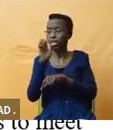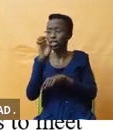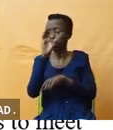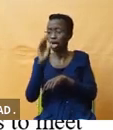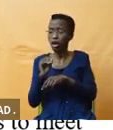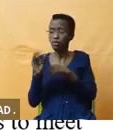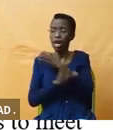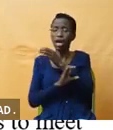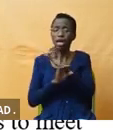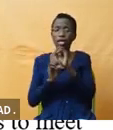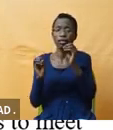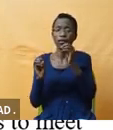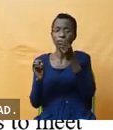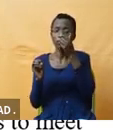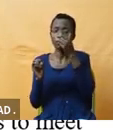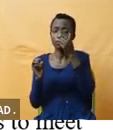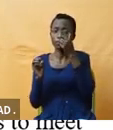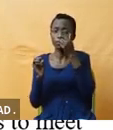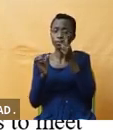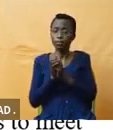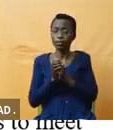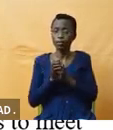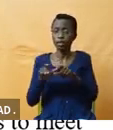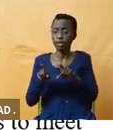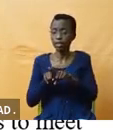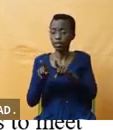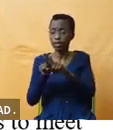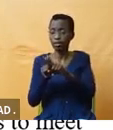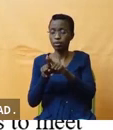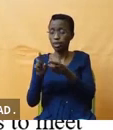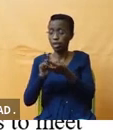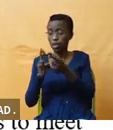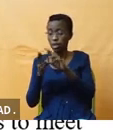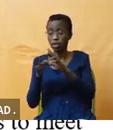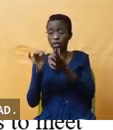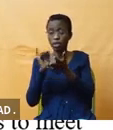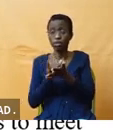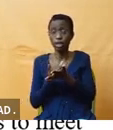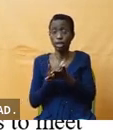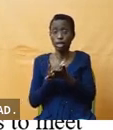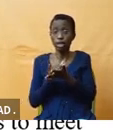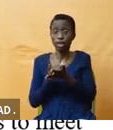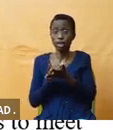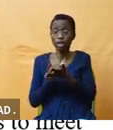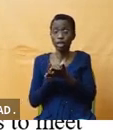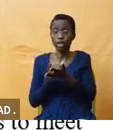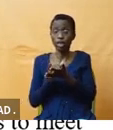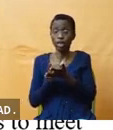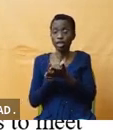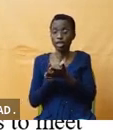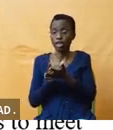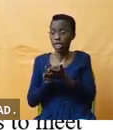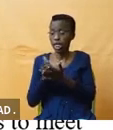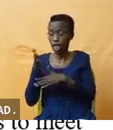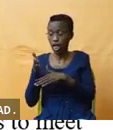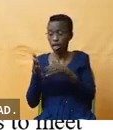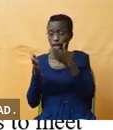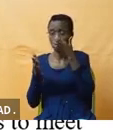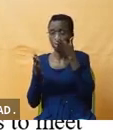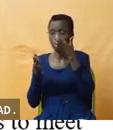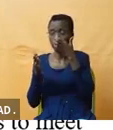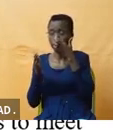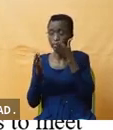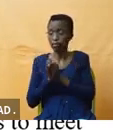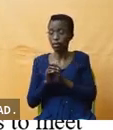countries or partner states. But it's a relationship that sort of coexists, one causes the